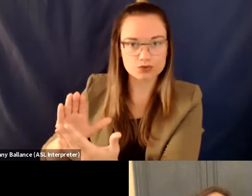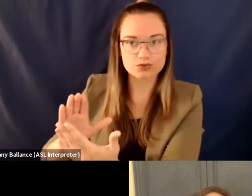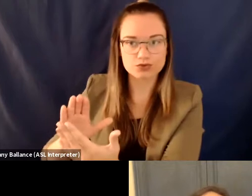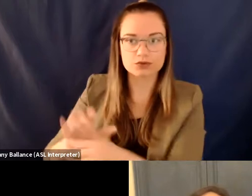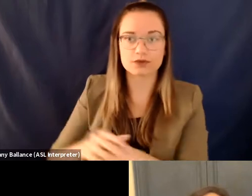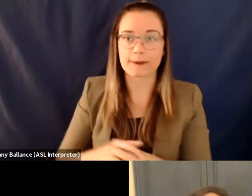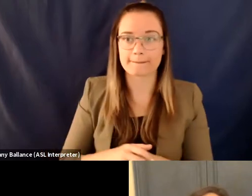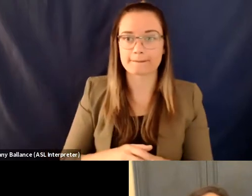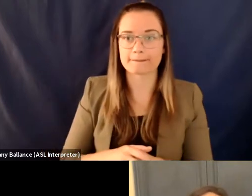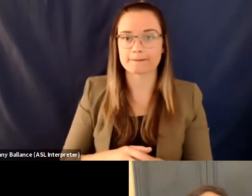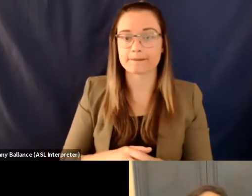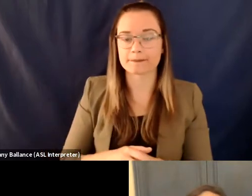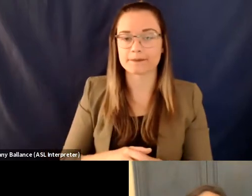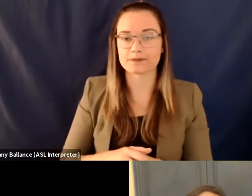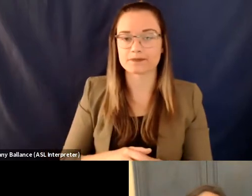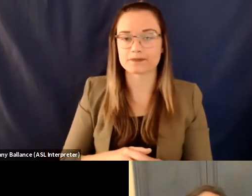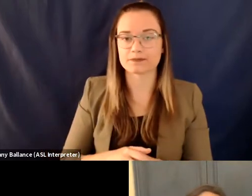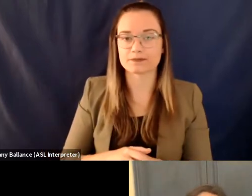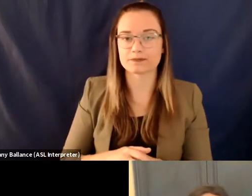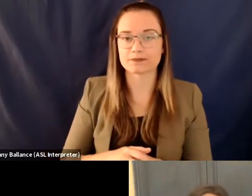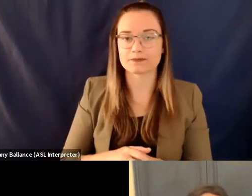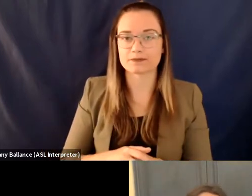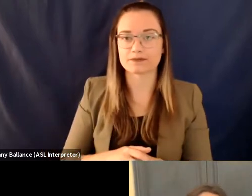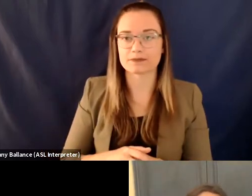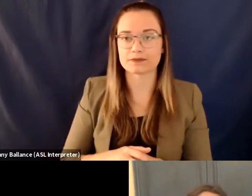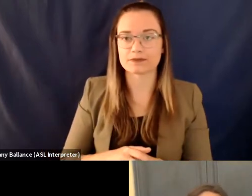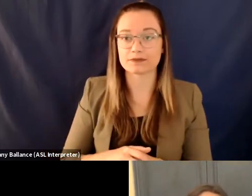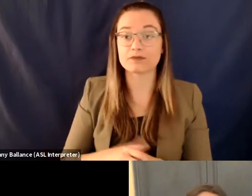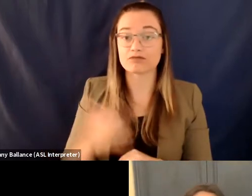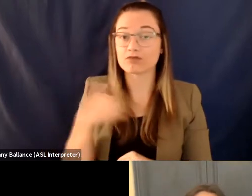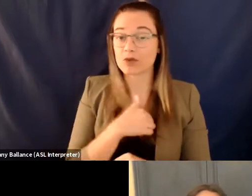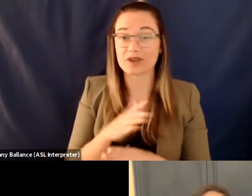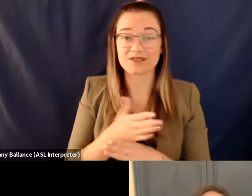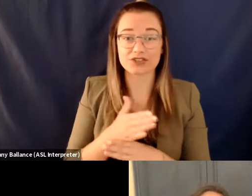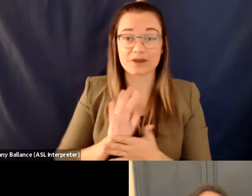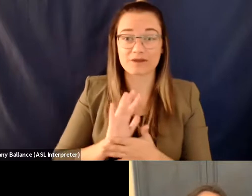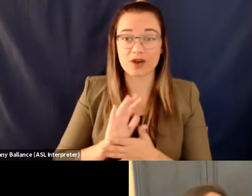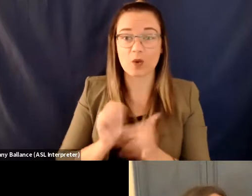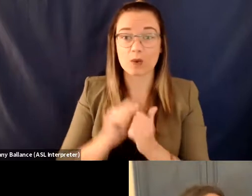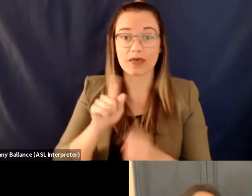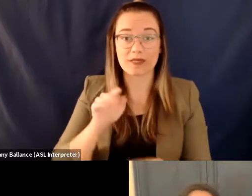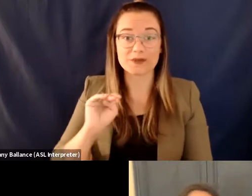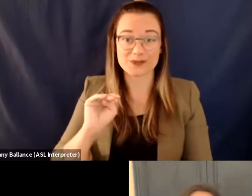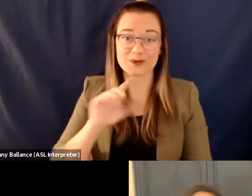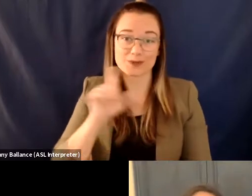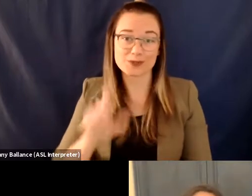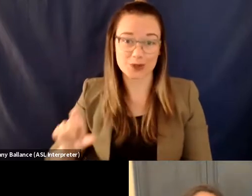We've been able to share the film, you know, this through Zoom,